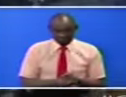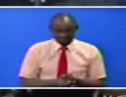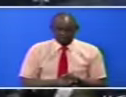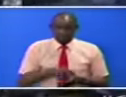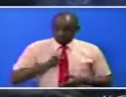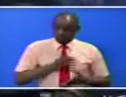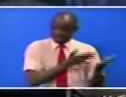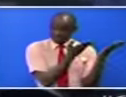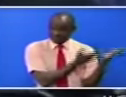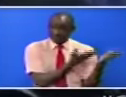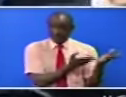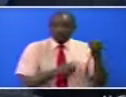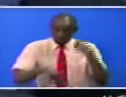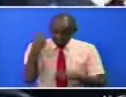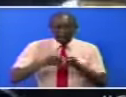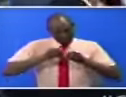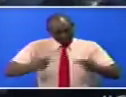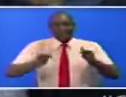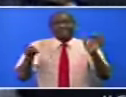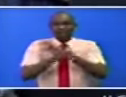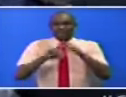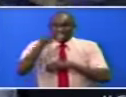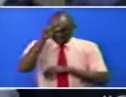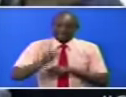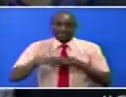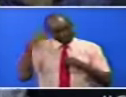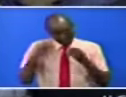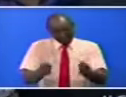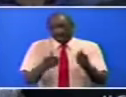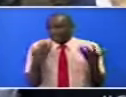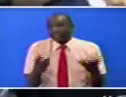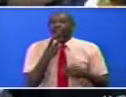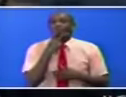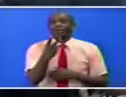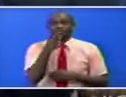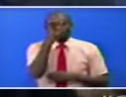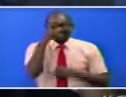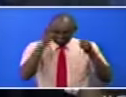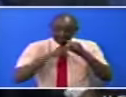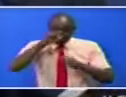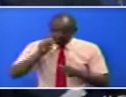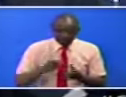Wavinya Ndeti trounced Deputy Governor Bernard Kiala by garnering